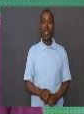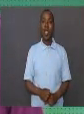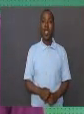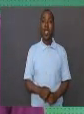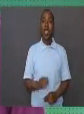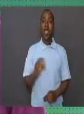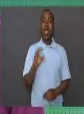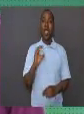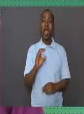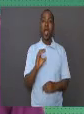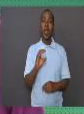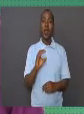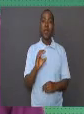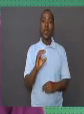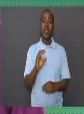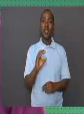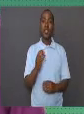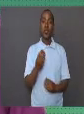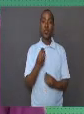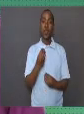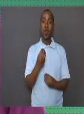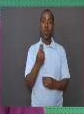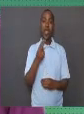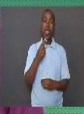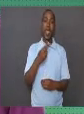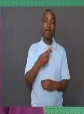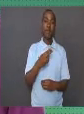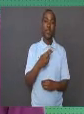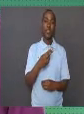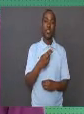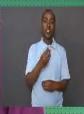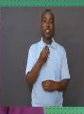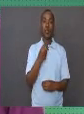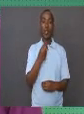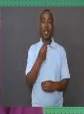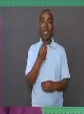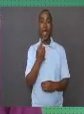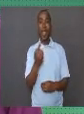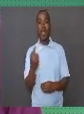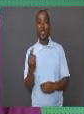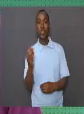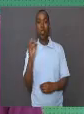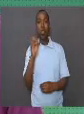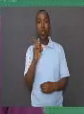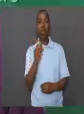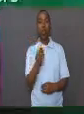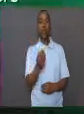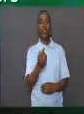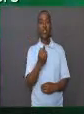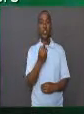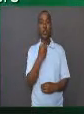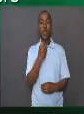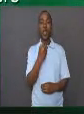Carnivores eat herbivores and sometimes omnivores to gain energy.